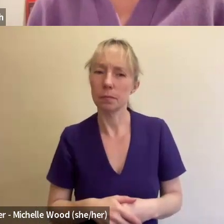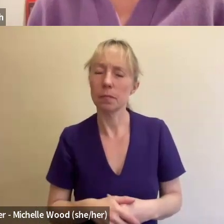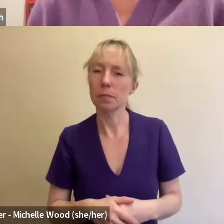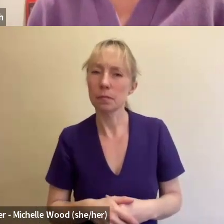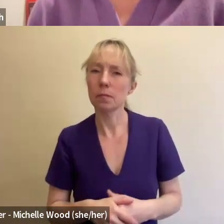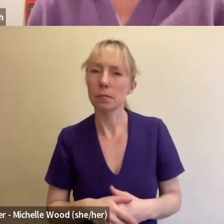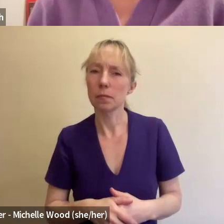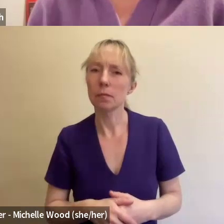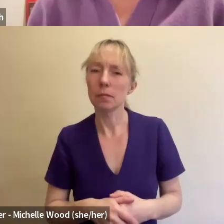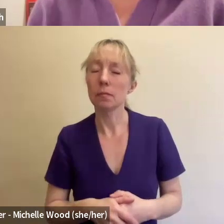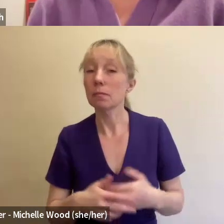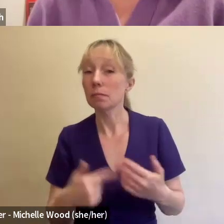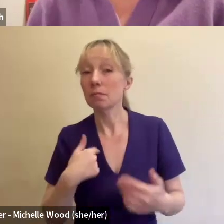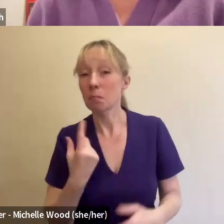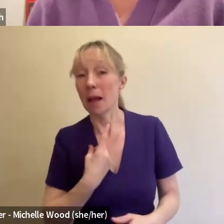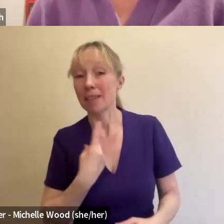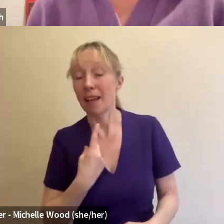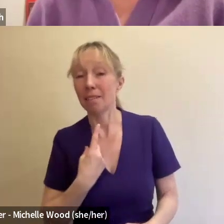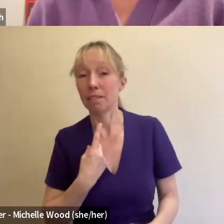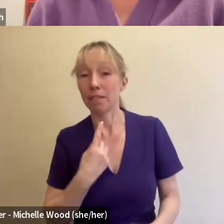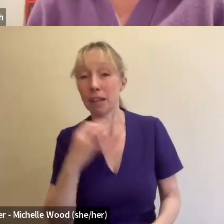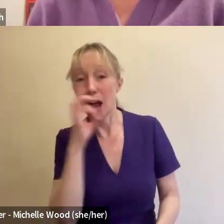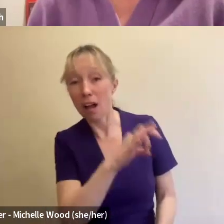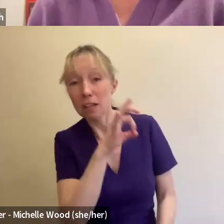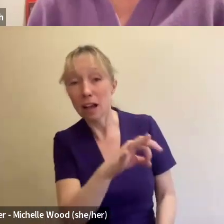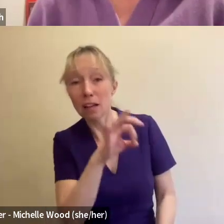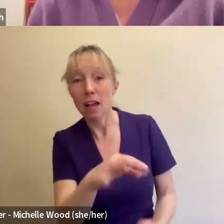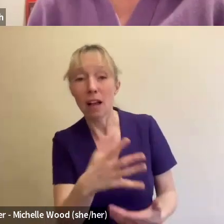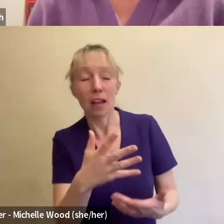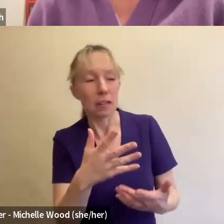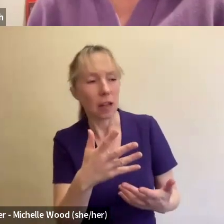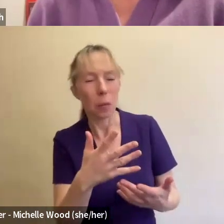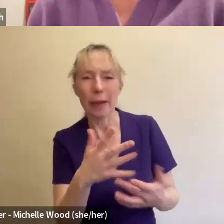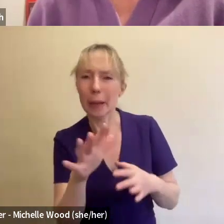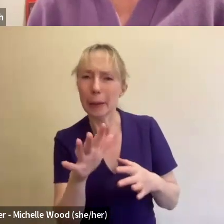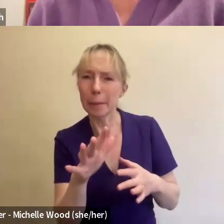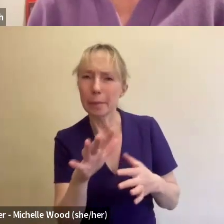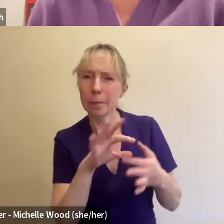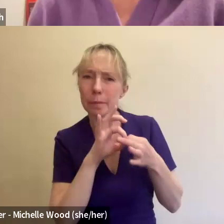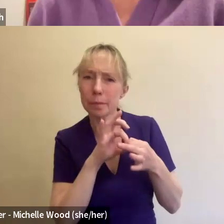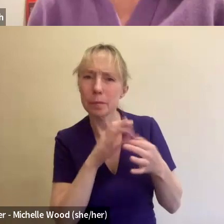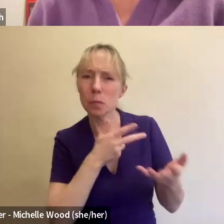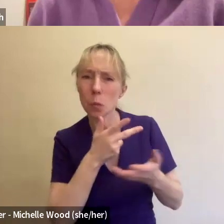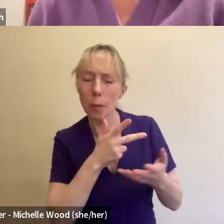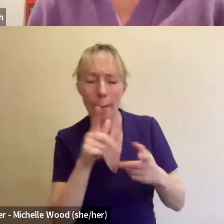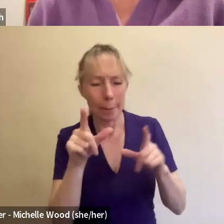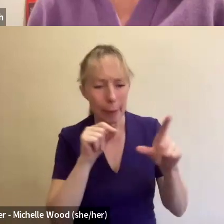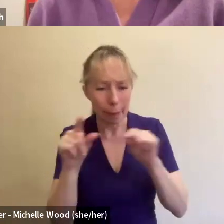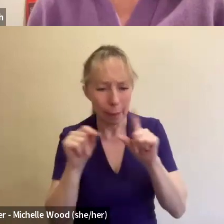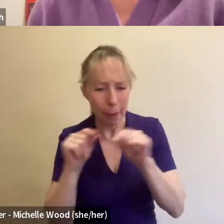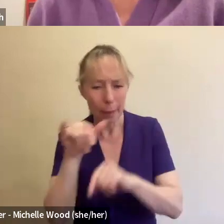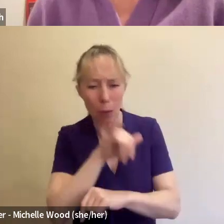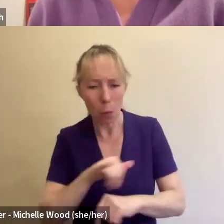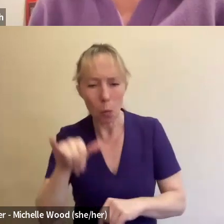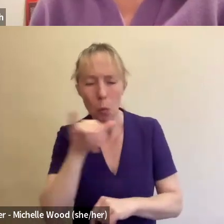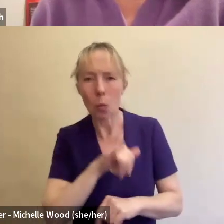the poets, and then we work through selecting the poems that are probably that speak to the themes,